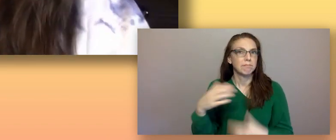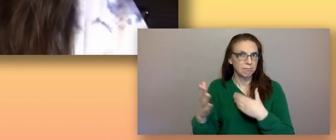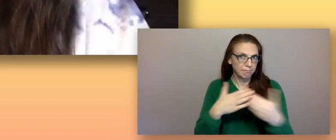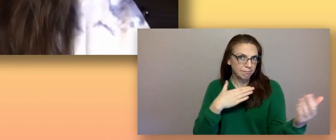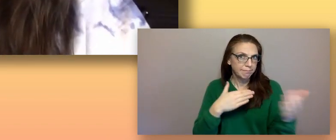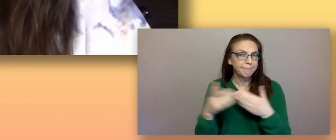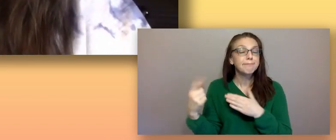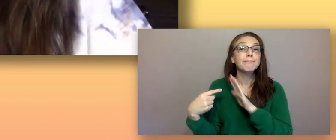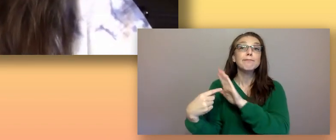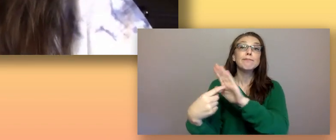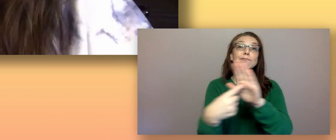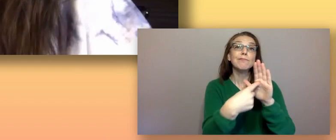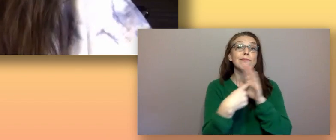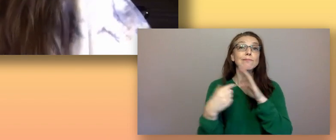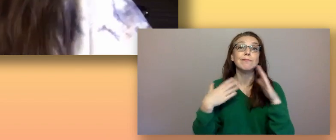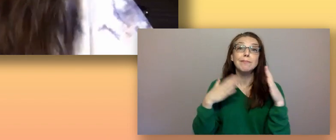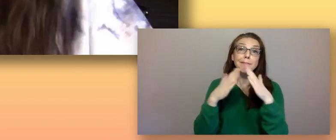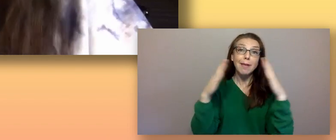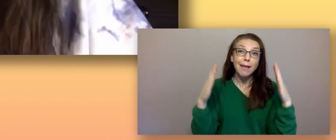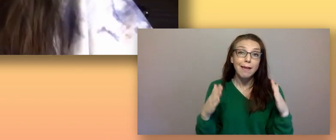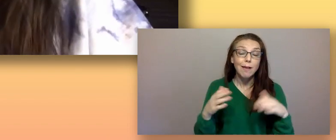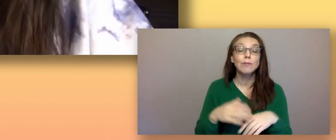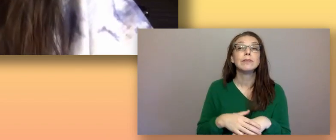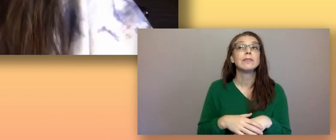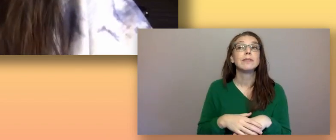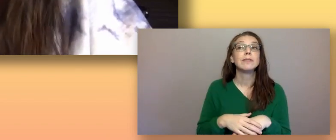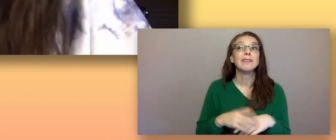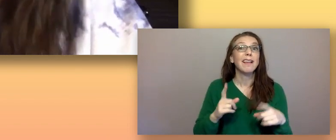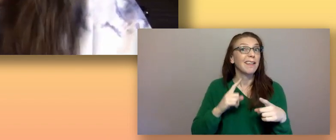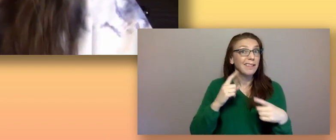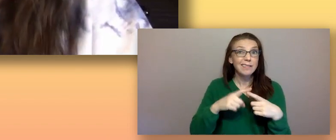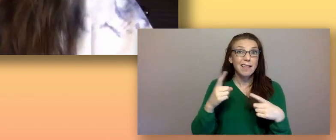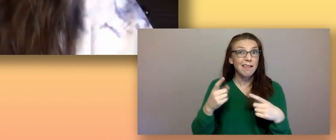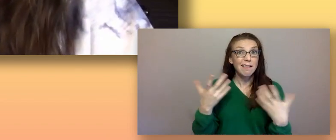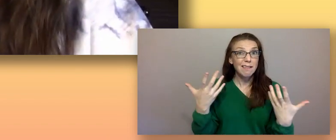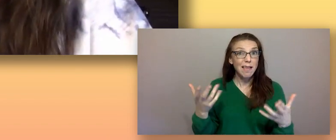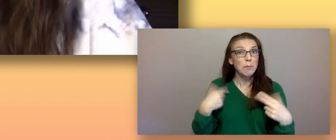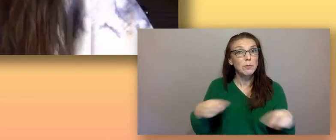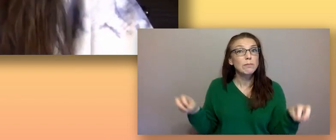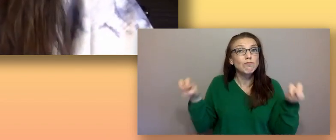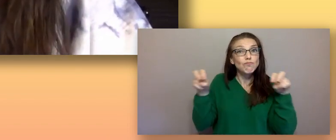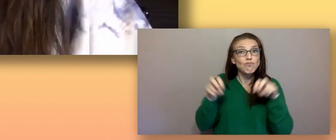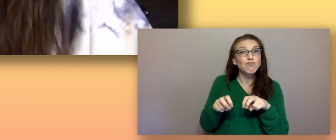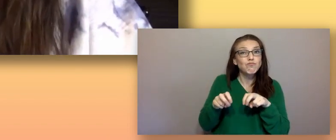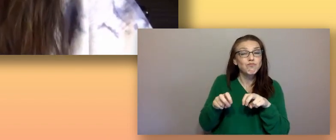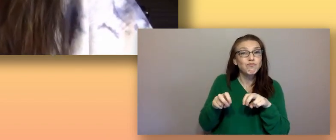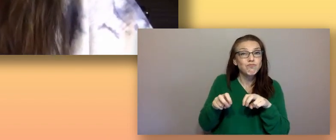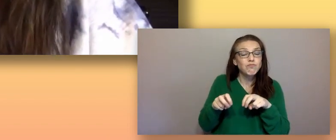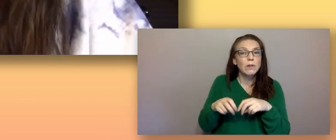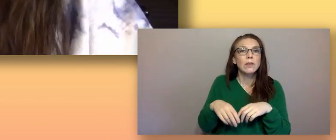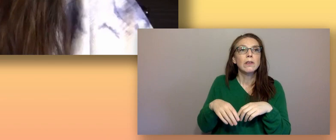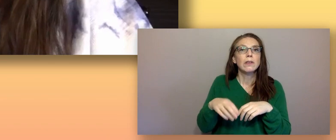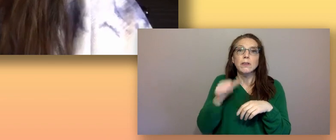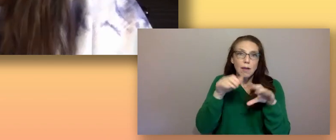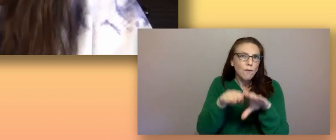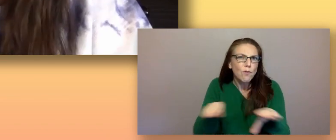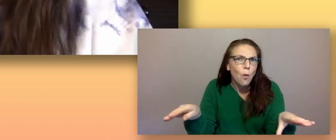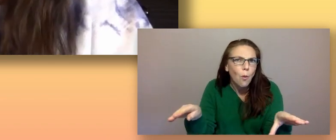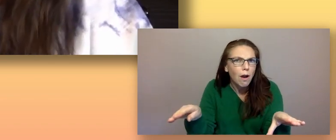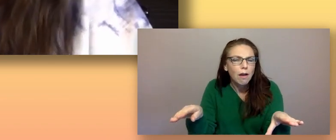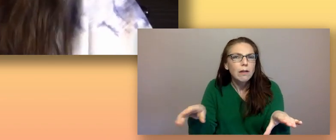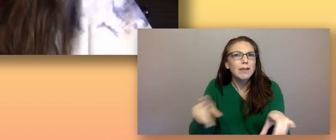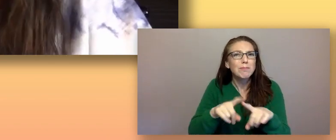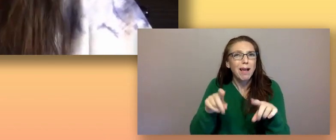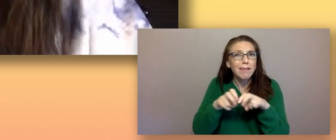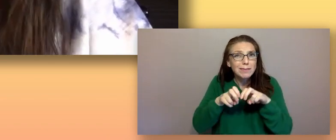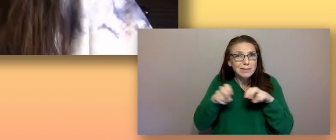after a tiny dorm room tour, we ended up sitting on the couch together, which was definitely better than sitting on the floor, but also it was weird to be sitting next to someone you're